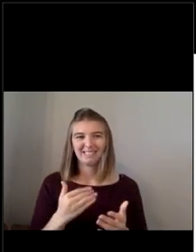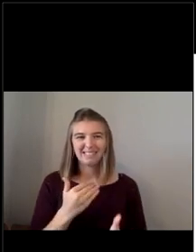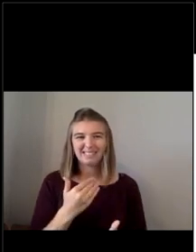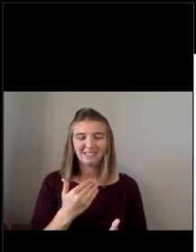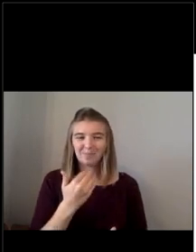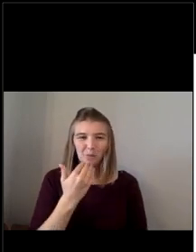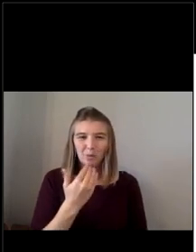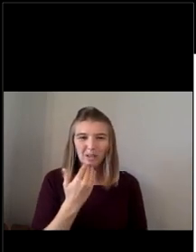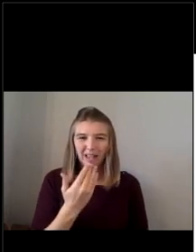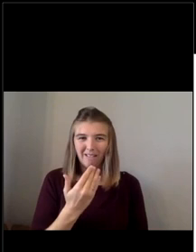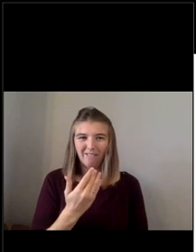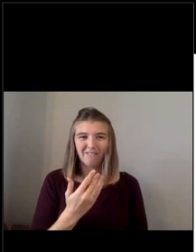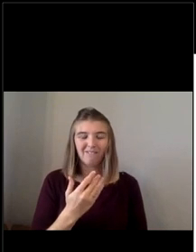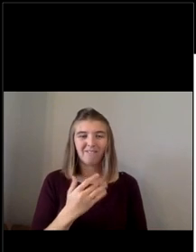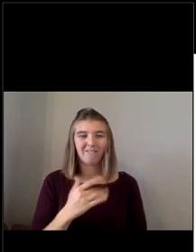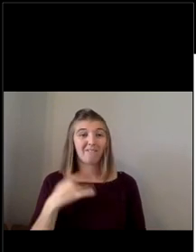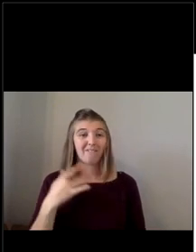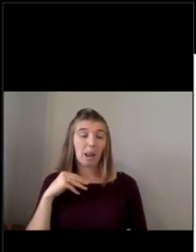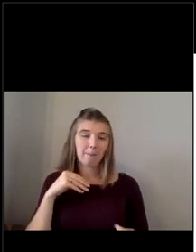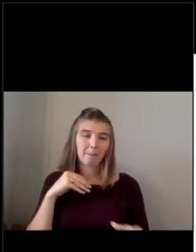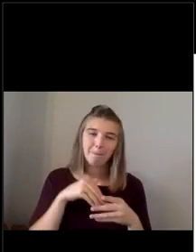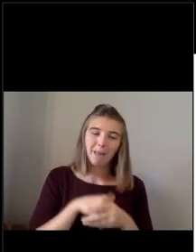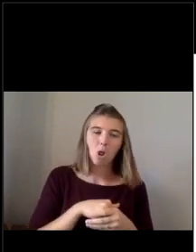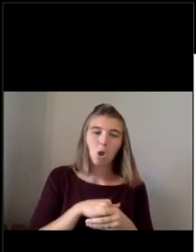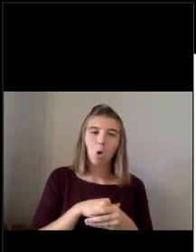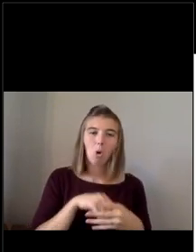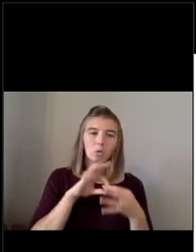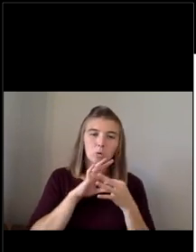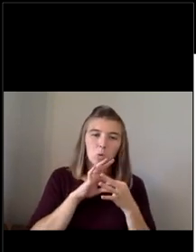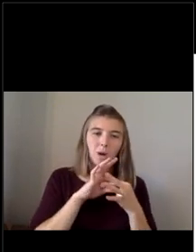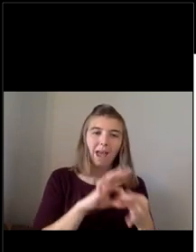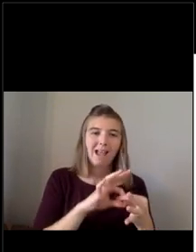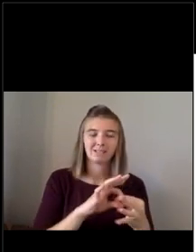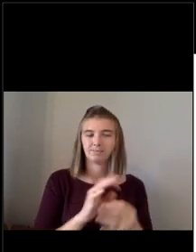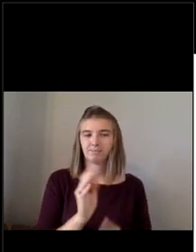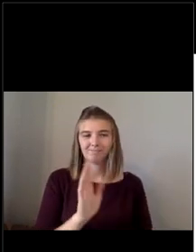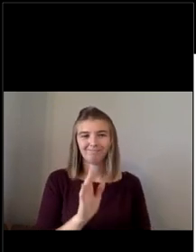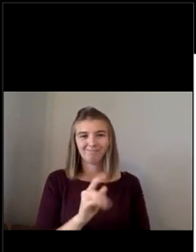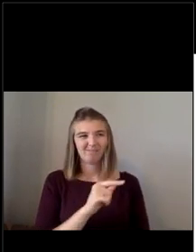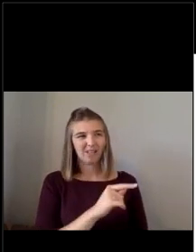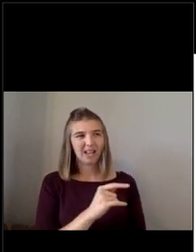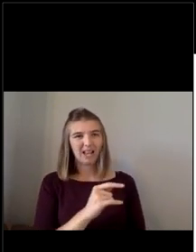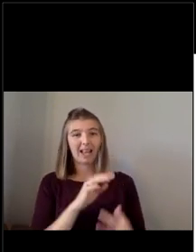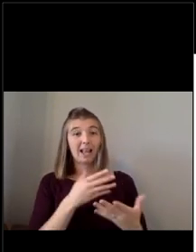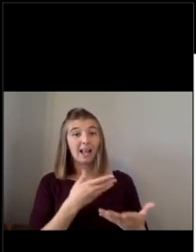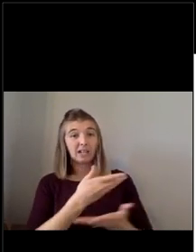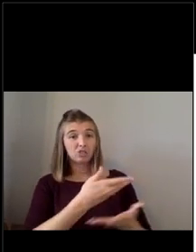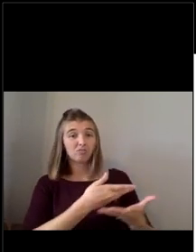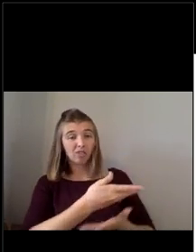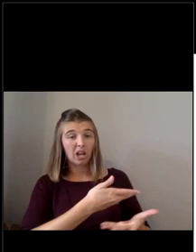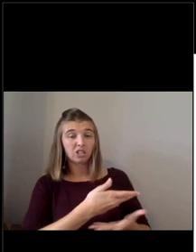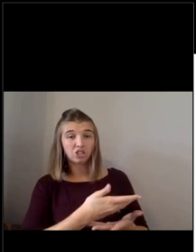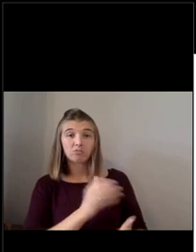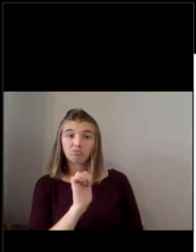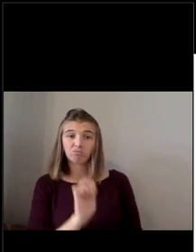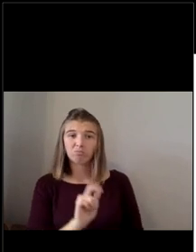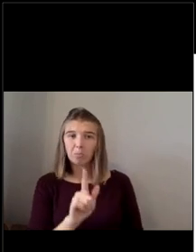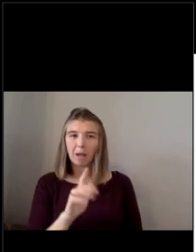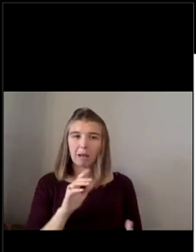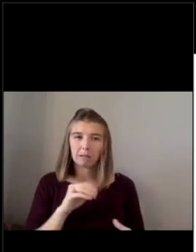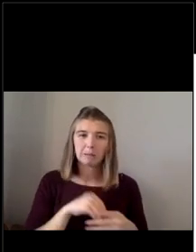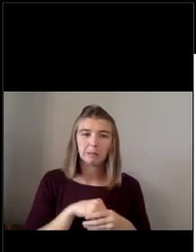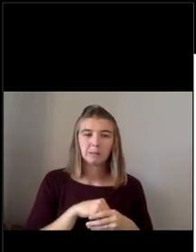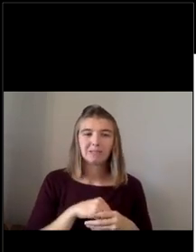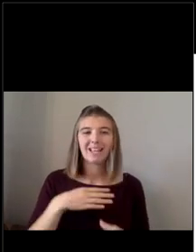belonging requires finding some common threads, right? To find those common threads, we have to go about offering up a thread,